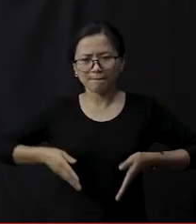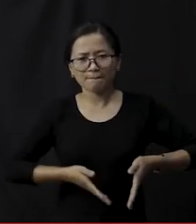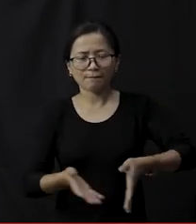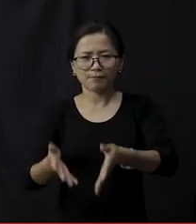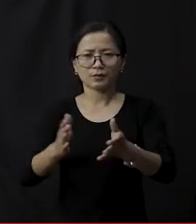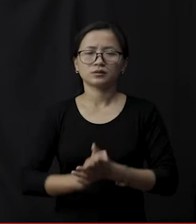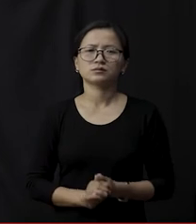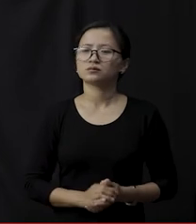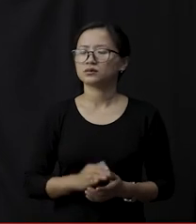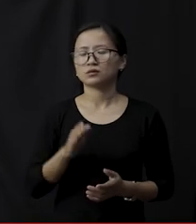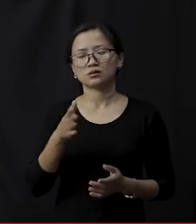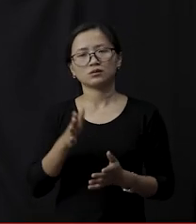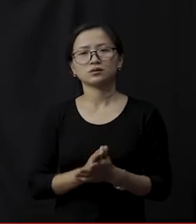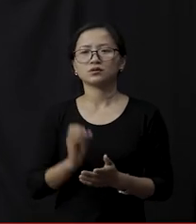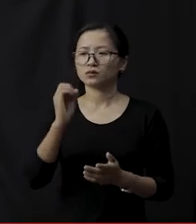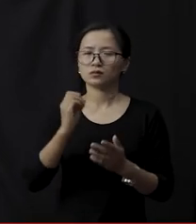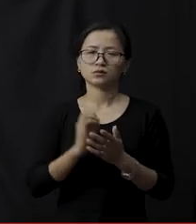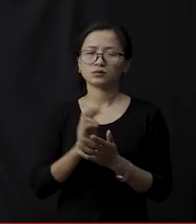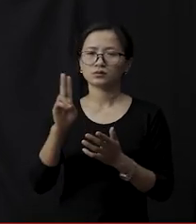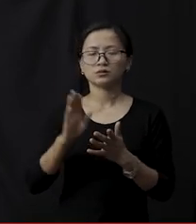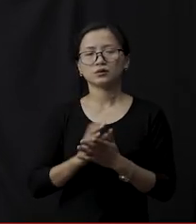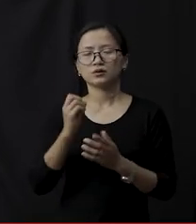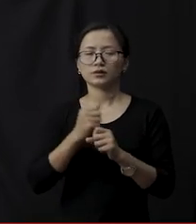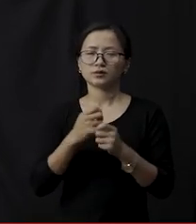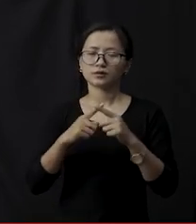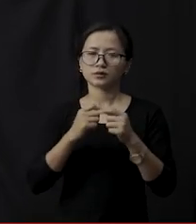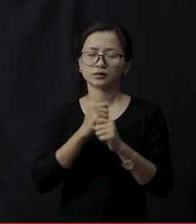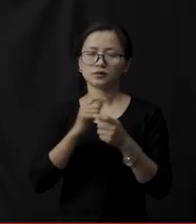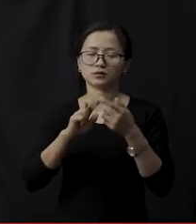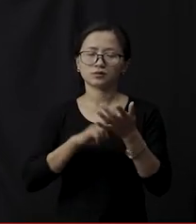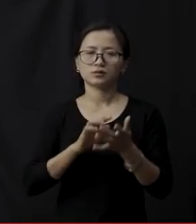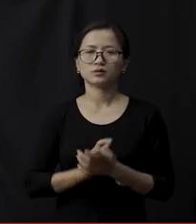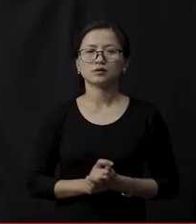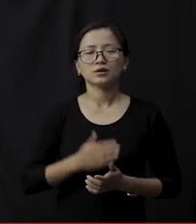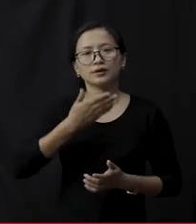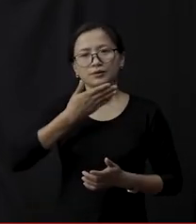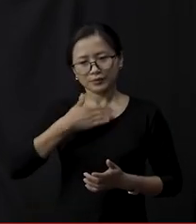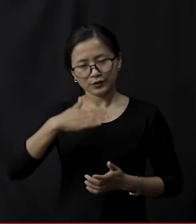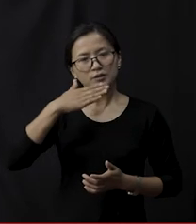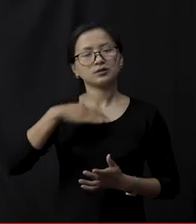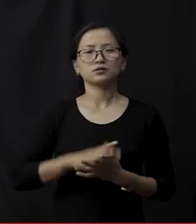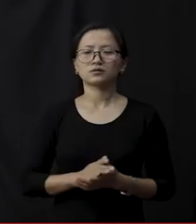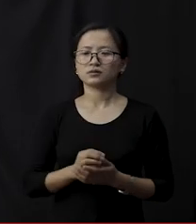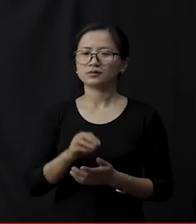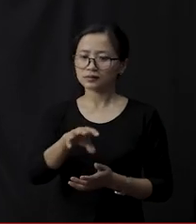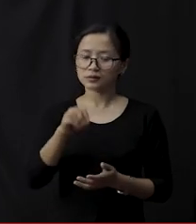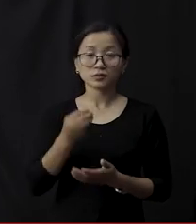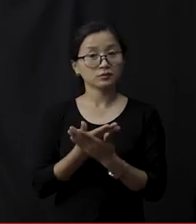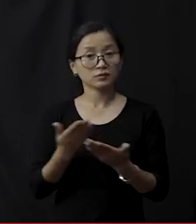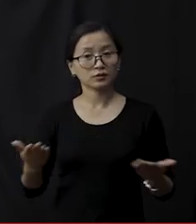Not only the oxygen that we breathe in, not only from the things that we get from